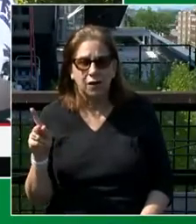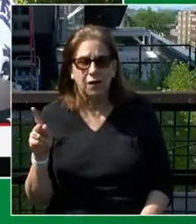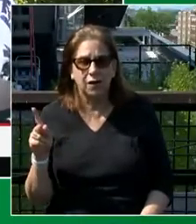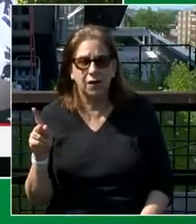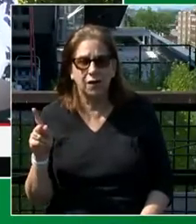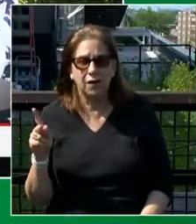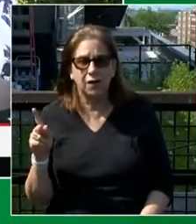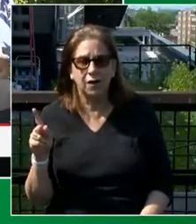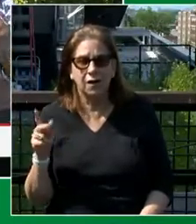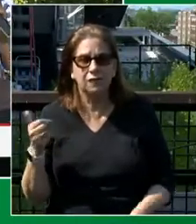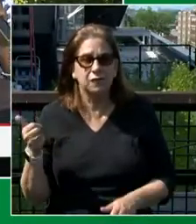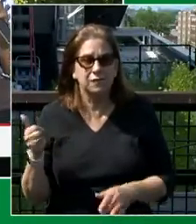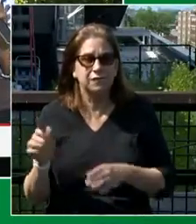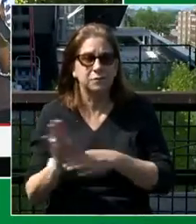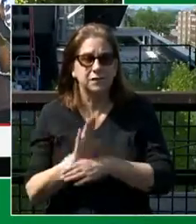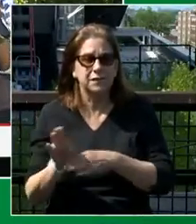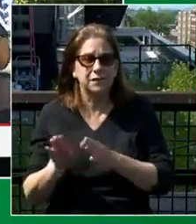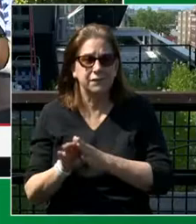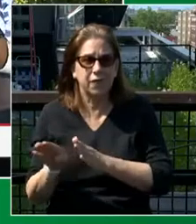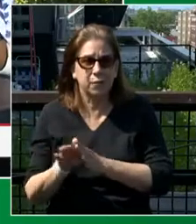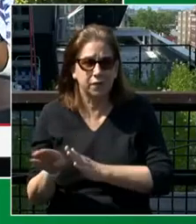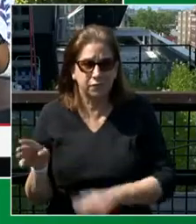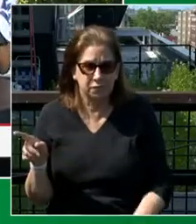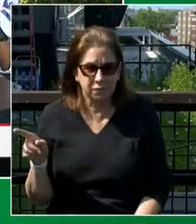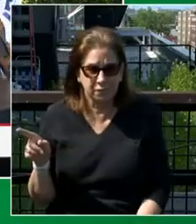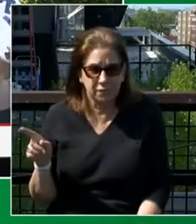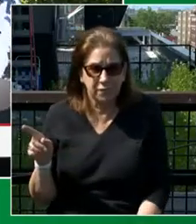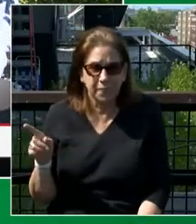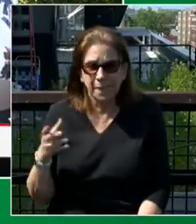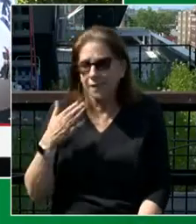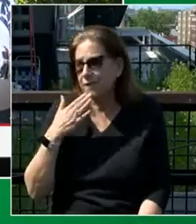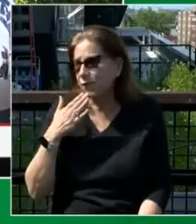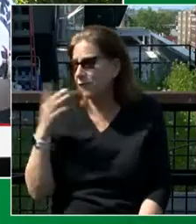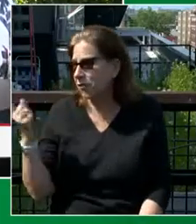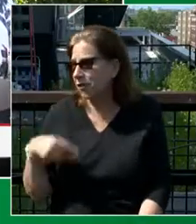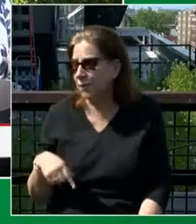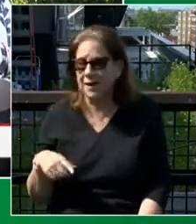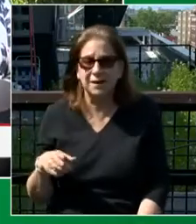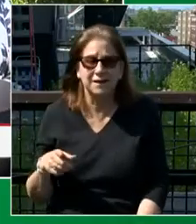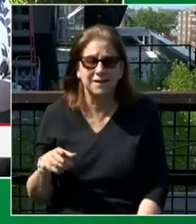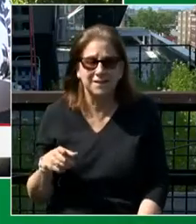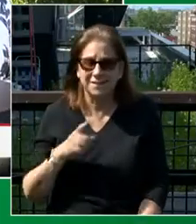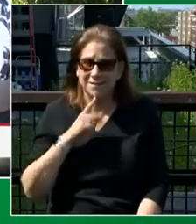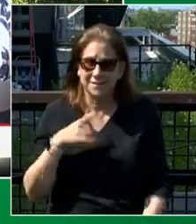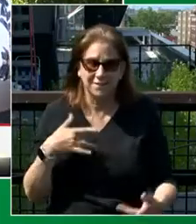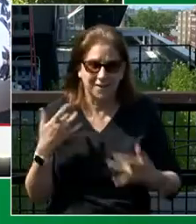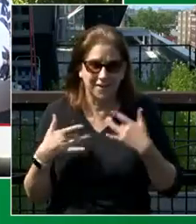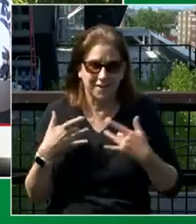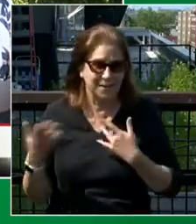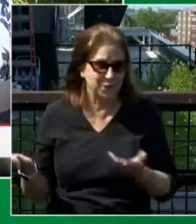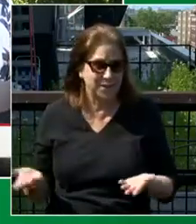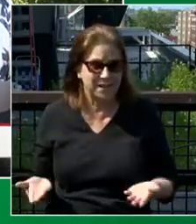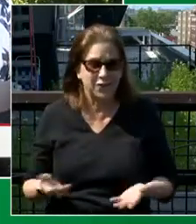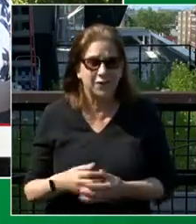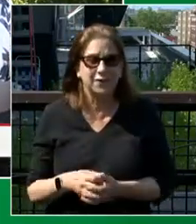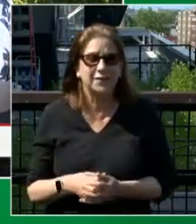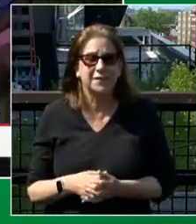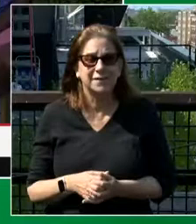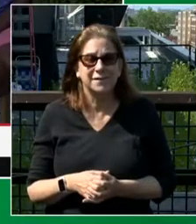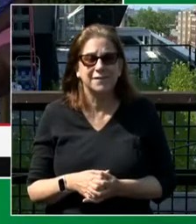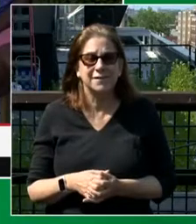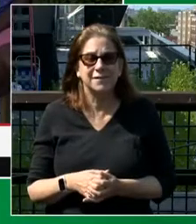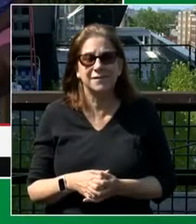thanks for being here with us. Always excited to be here with you. And also our host for today, Sheldon Scott, who's the head of